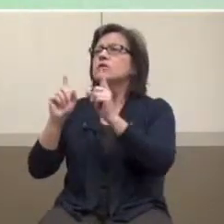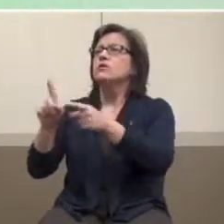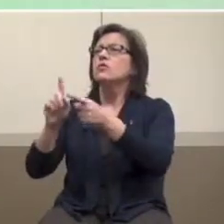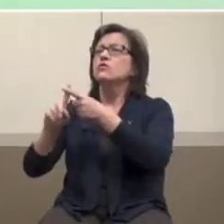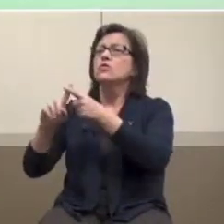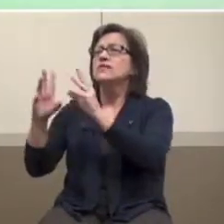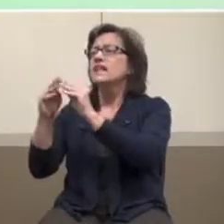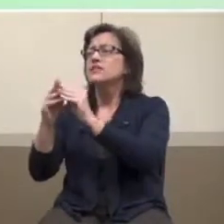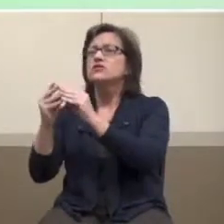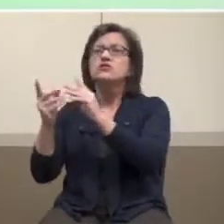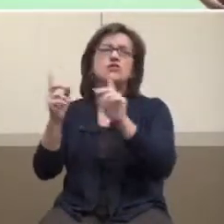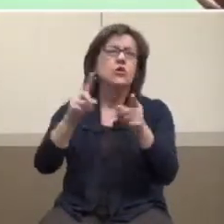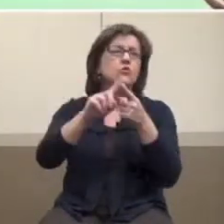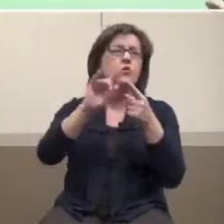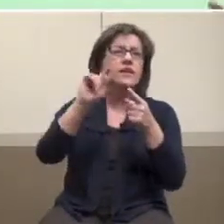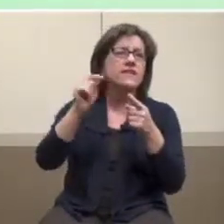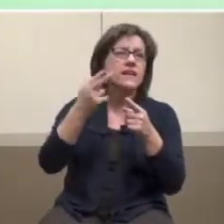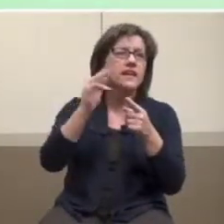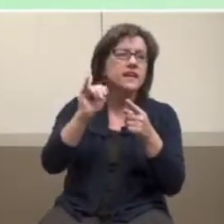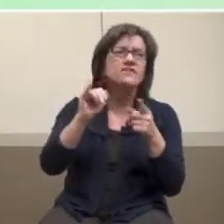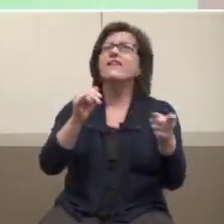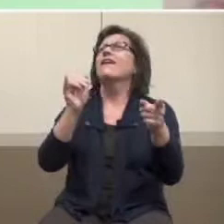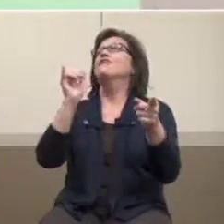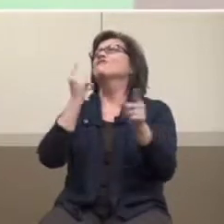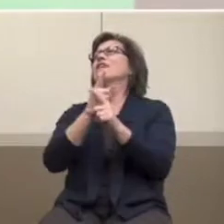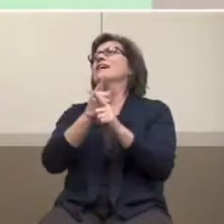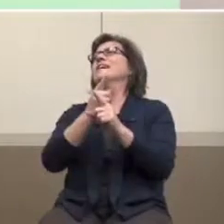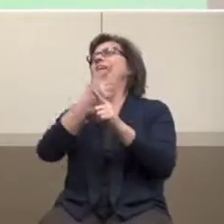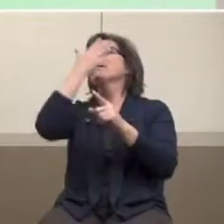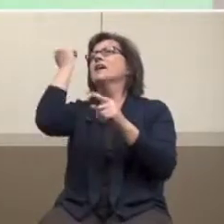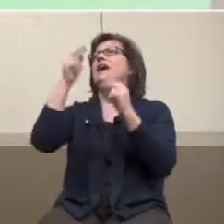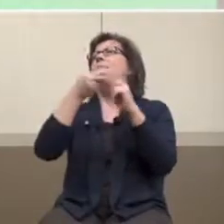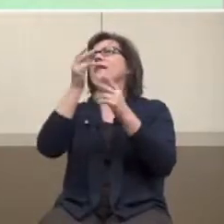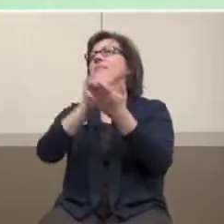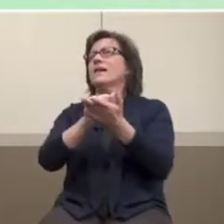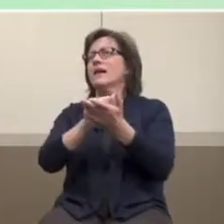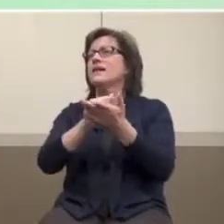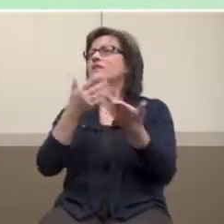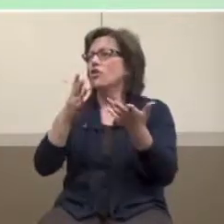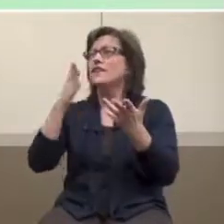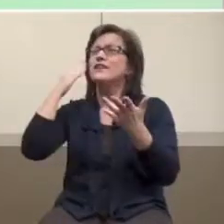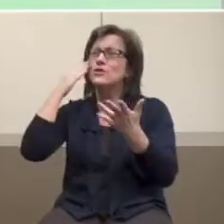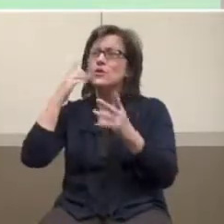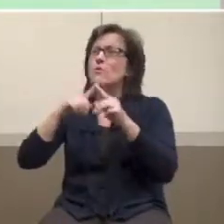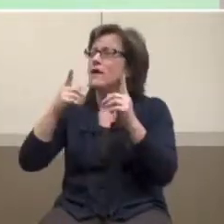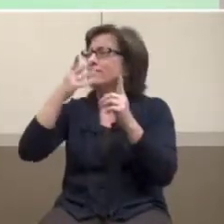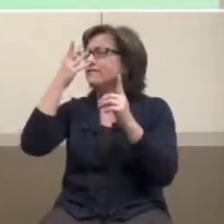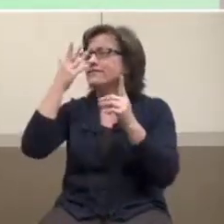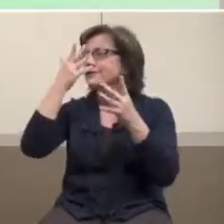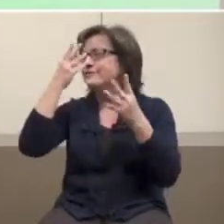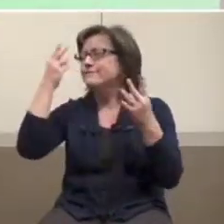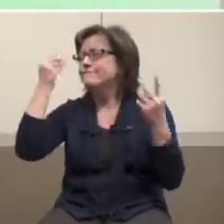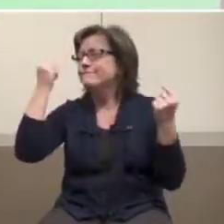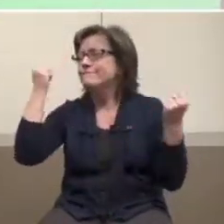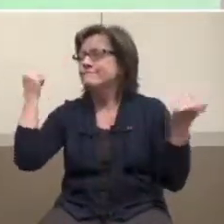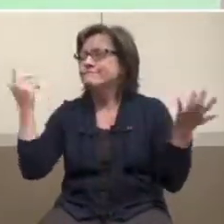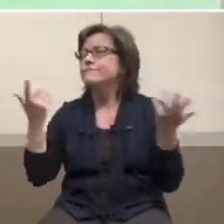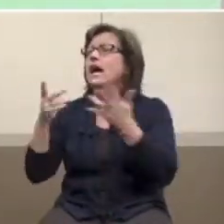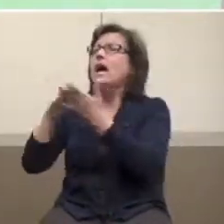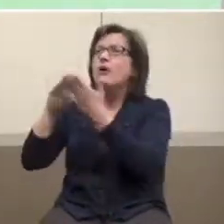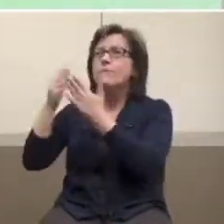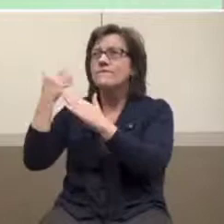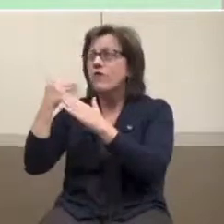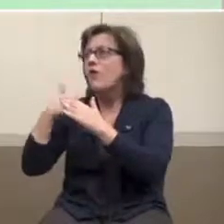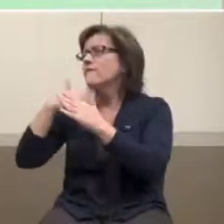something and you're like, oh yeah, I totally forgot about that. So I'm hoping that maybe this might spark just a little bit like, oh yeah, I learned that before, but I kind of forgot about it,